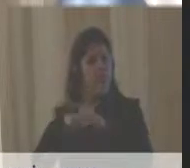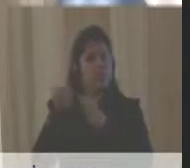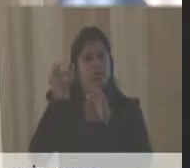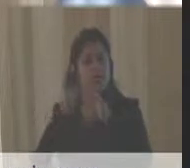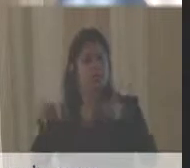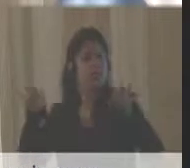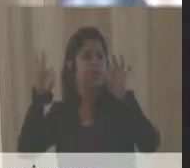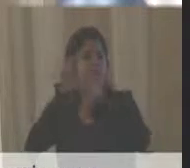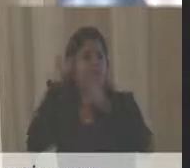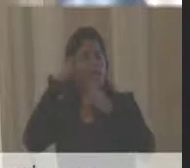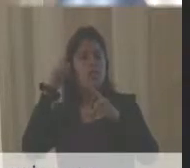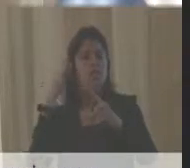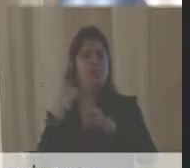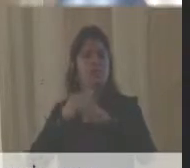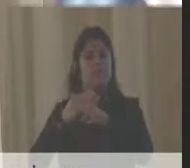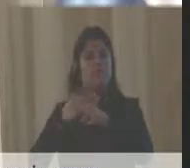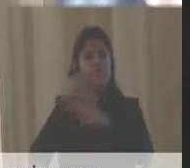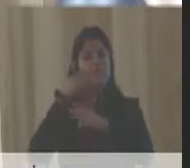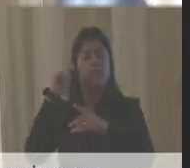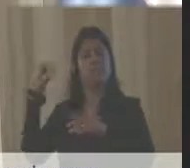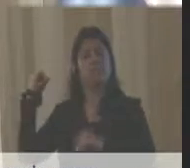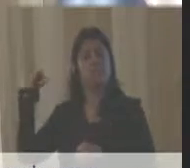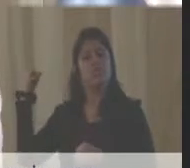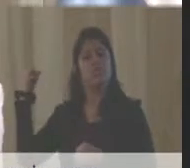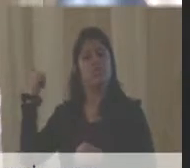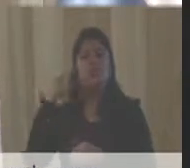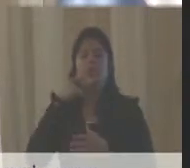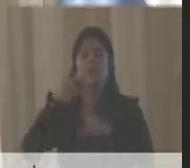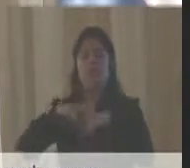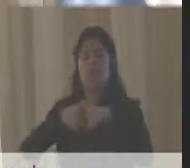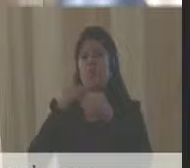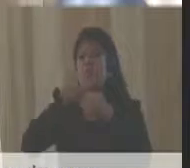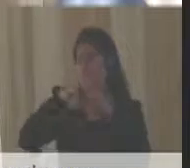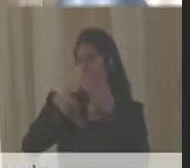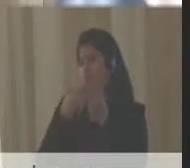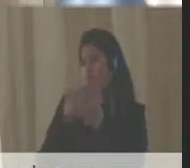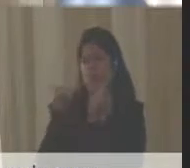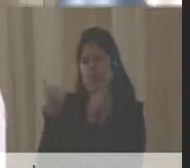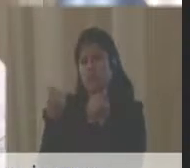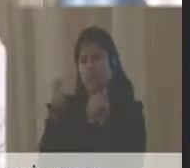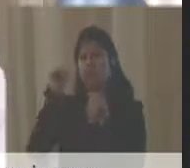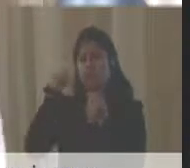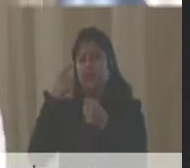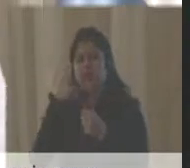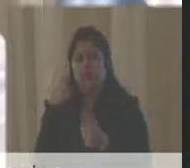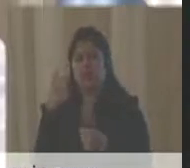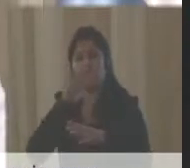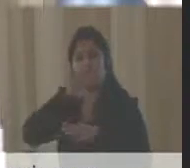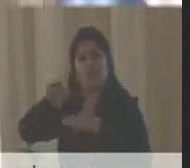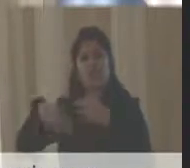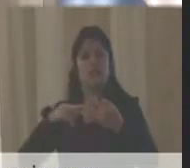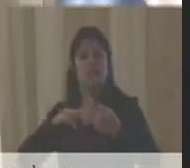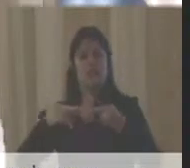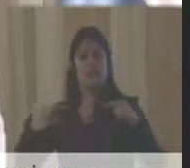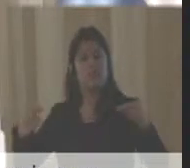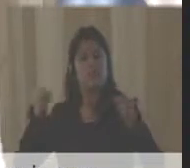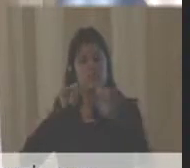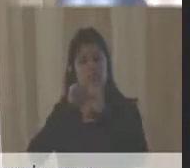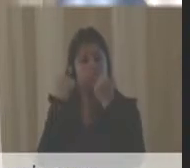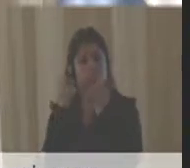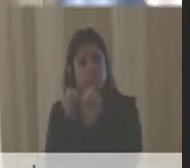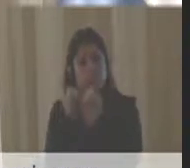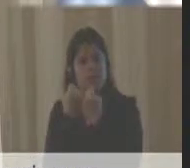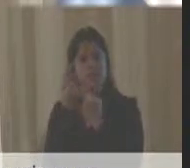communities, marginal social communities, and to redefine the relations of power. As everything that has to do with